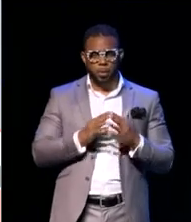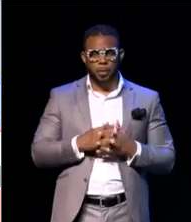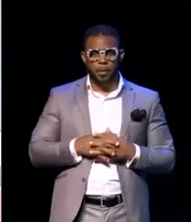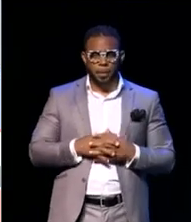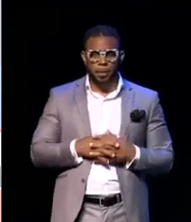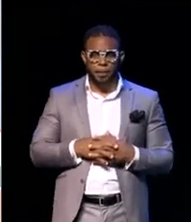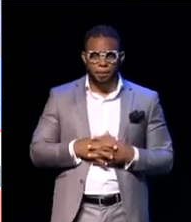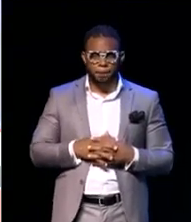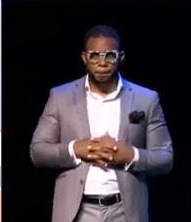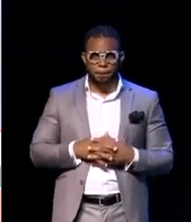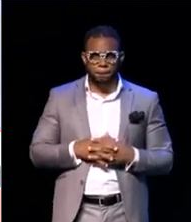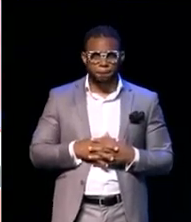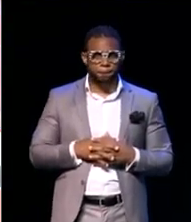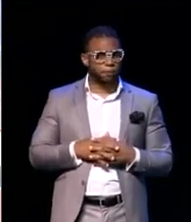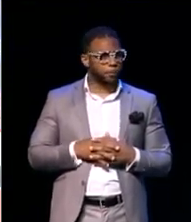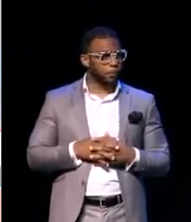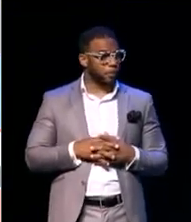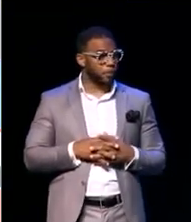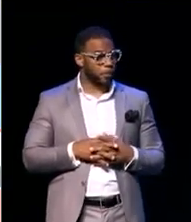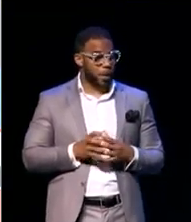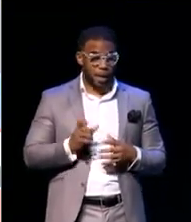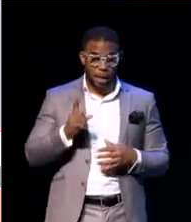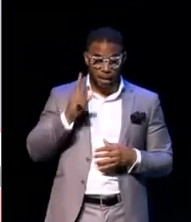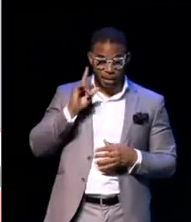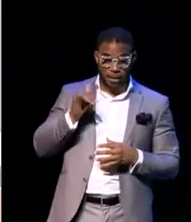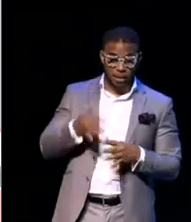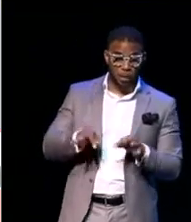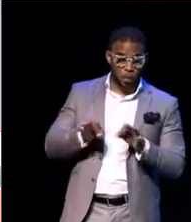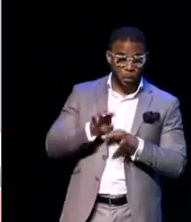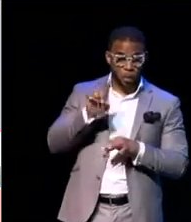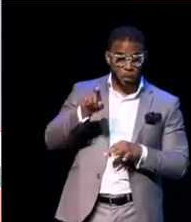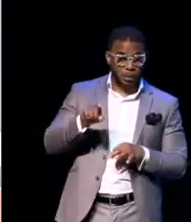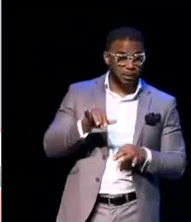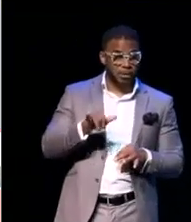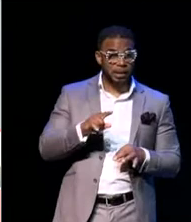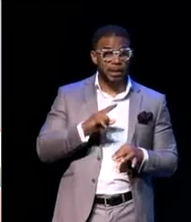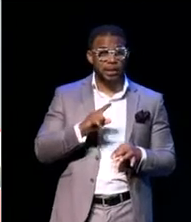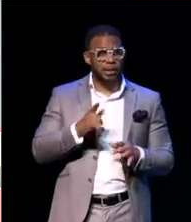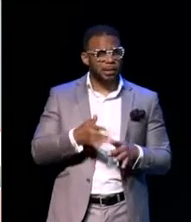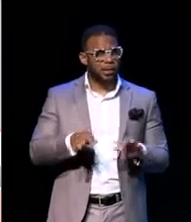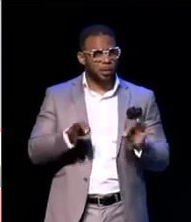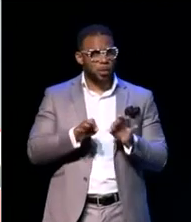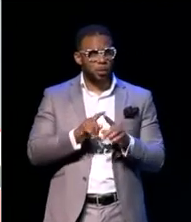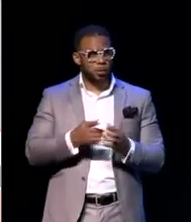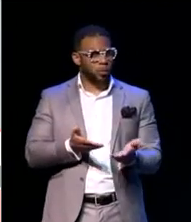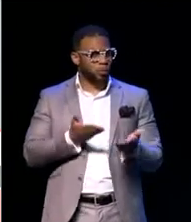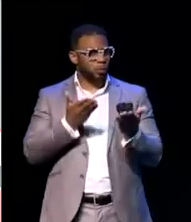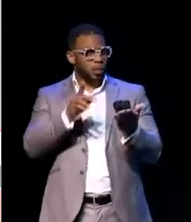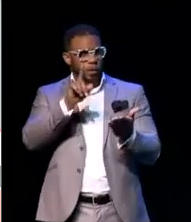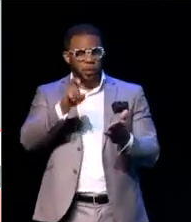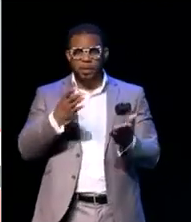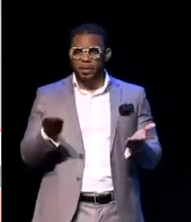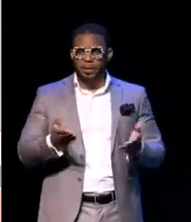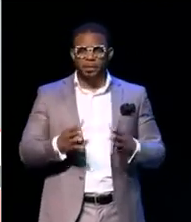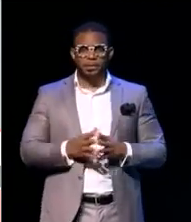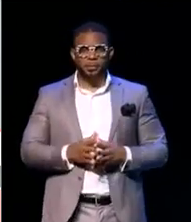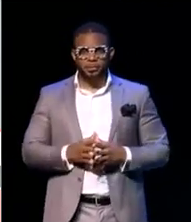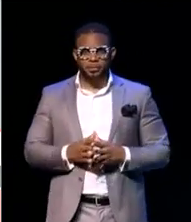communities. I think that's such an important question, and it's so important to raise that question